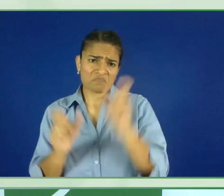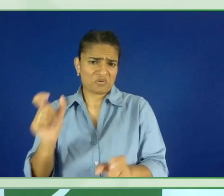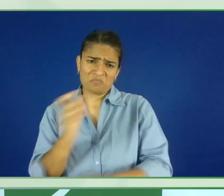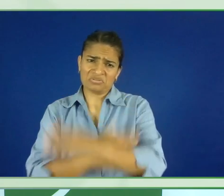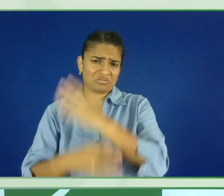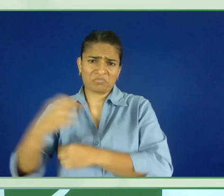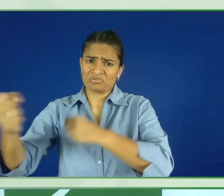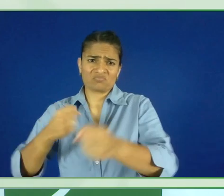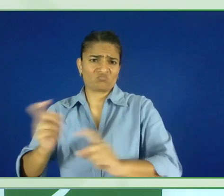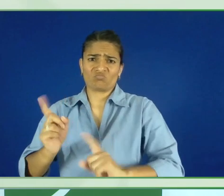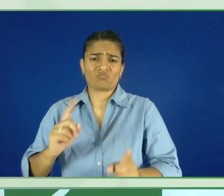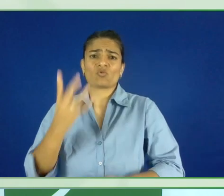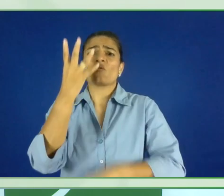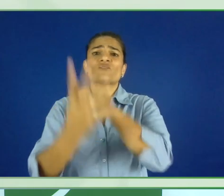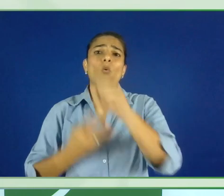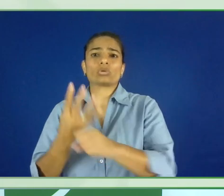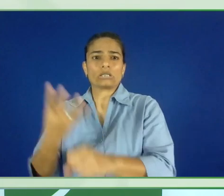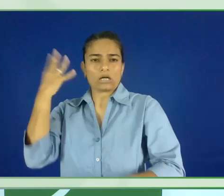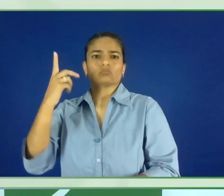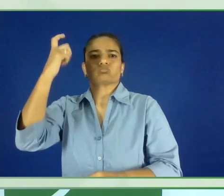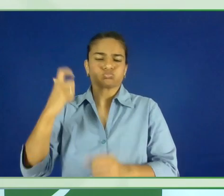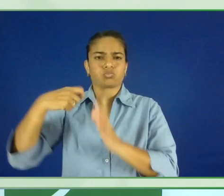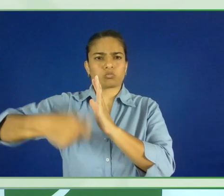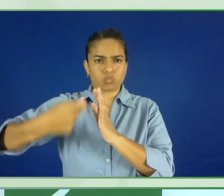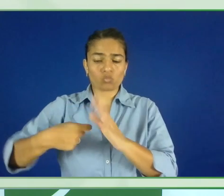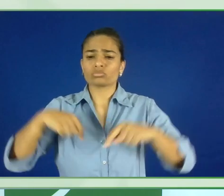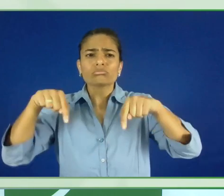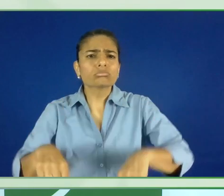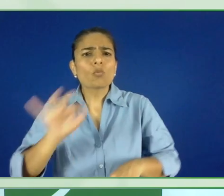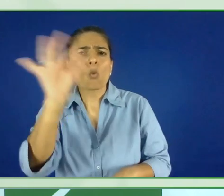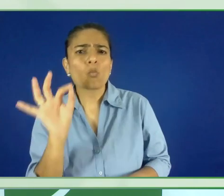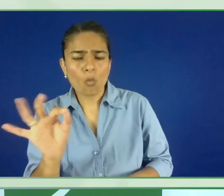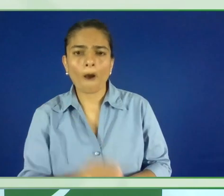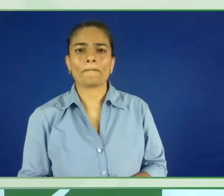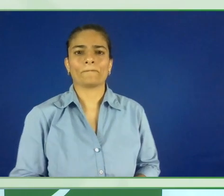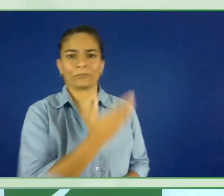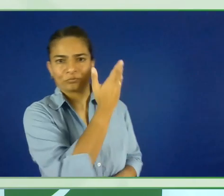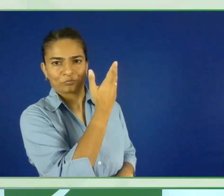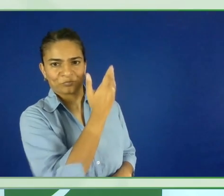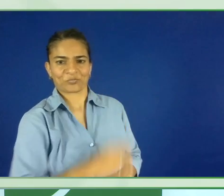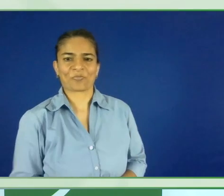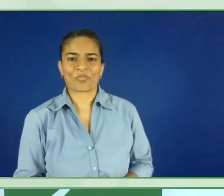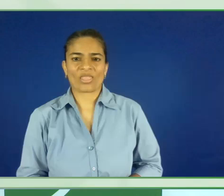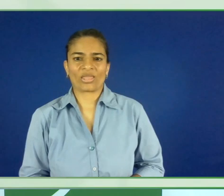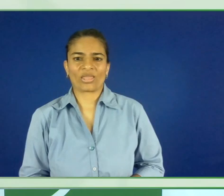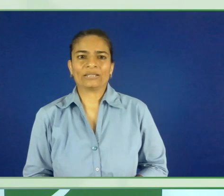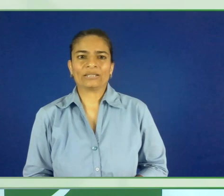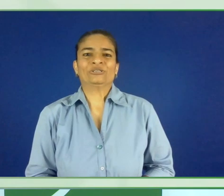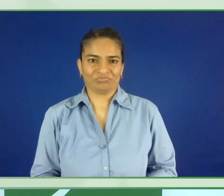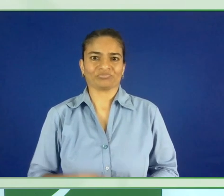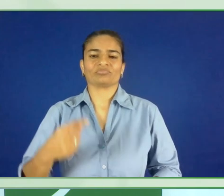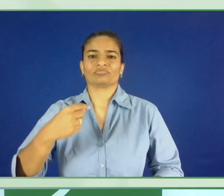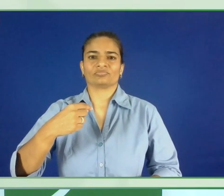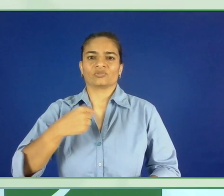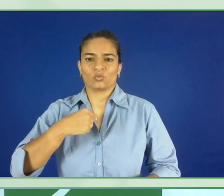Please go on the next slide, which is run in 5 countries, in Colombia, Ecuador, Costa Rica, Uruguay,